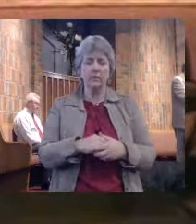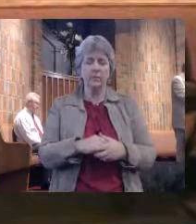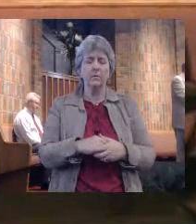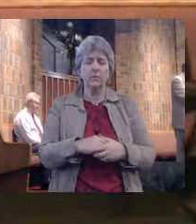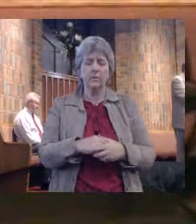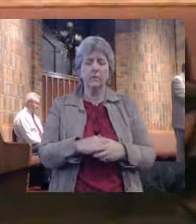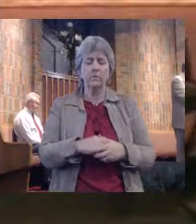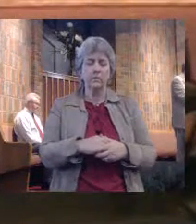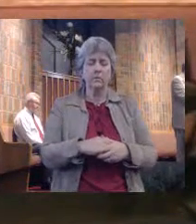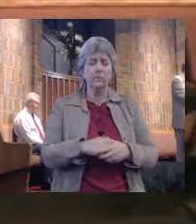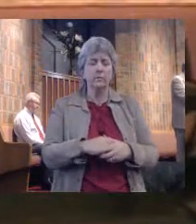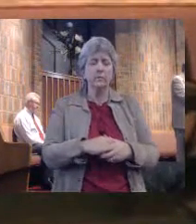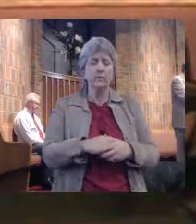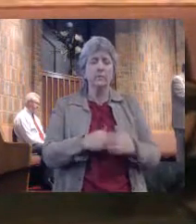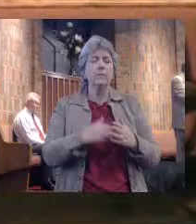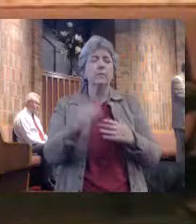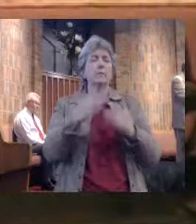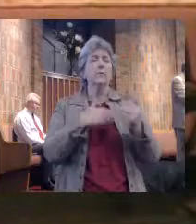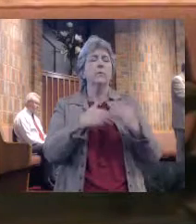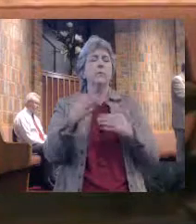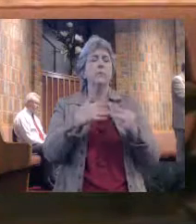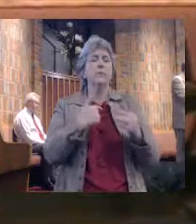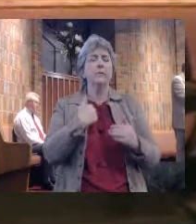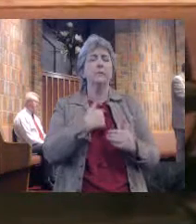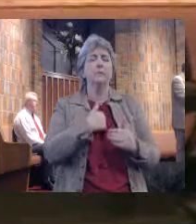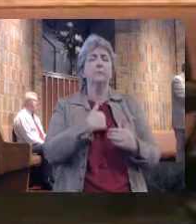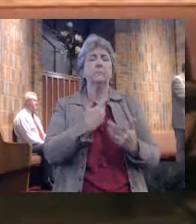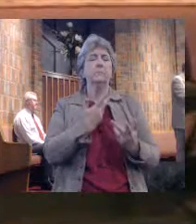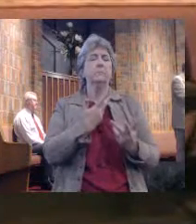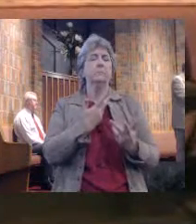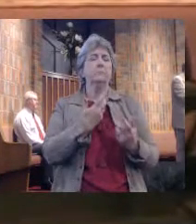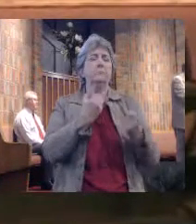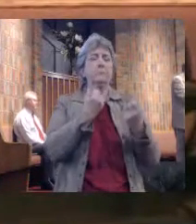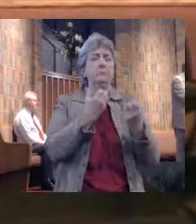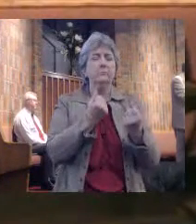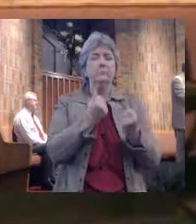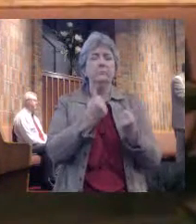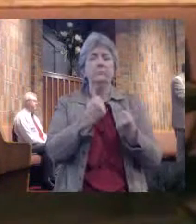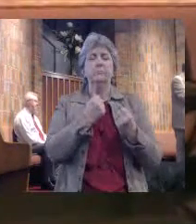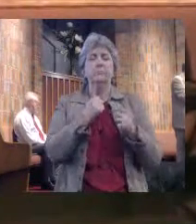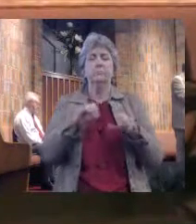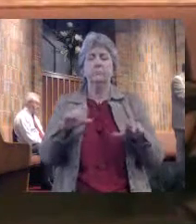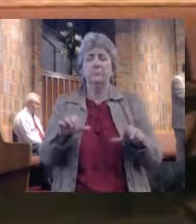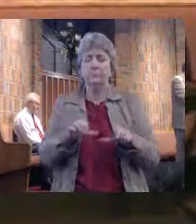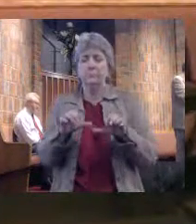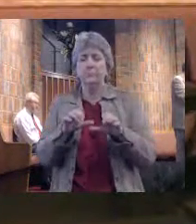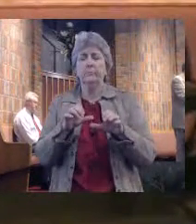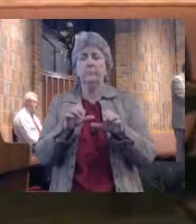that whatever we say and whatever we do is from your word.